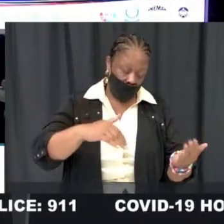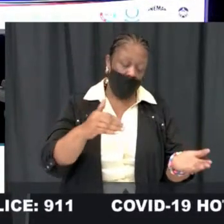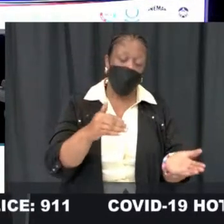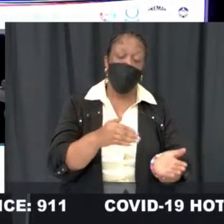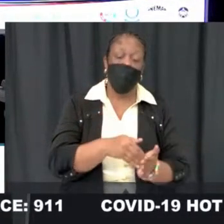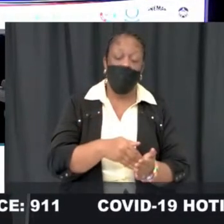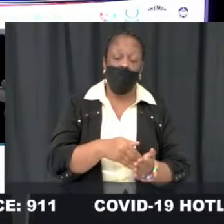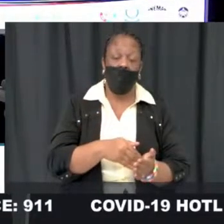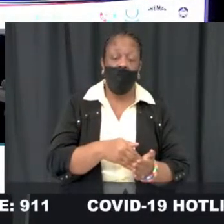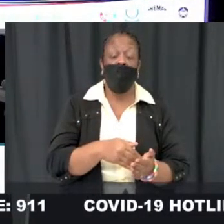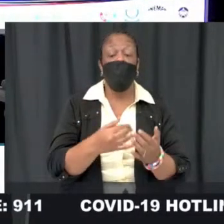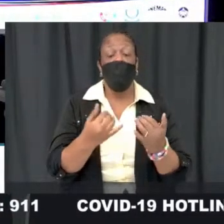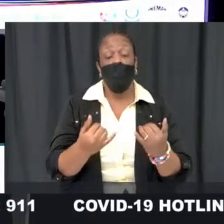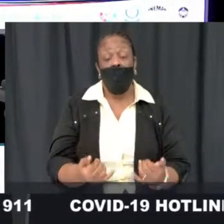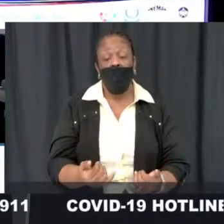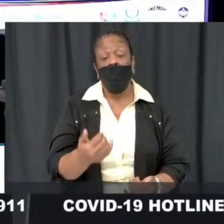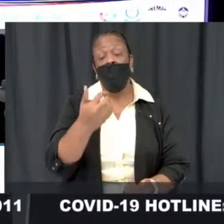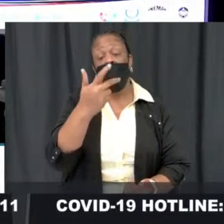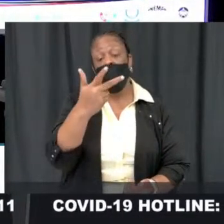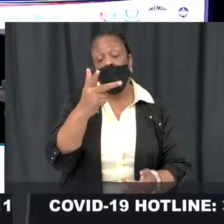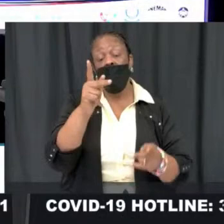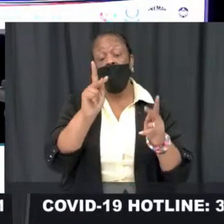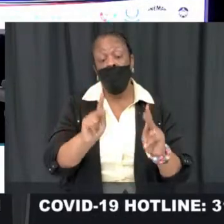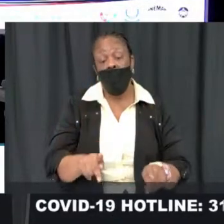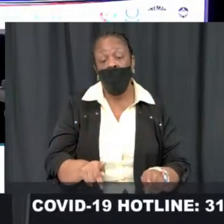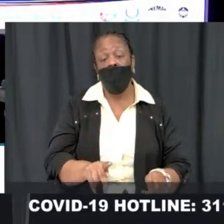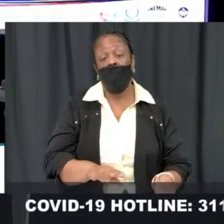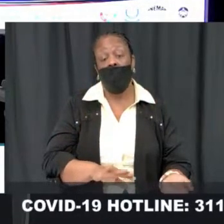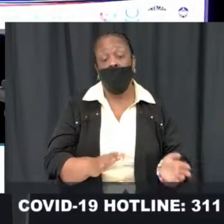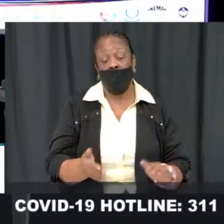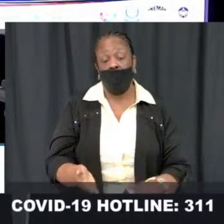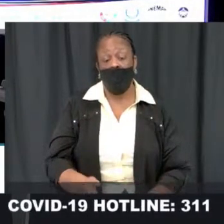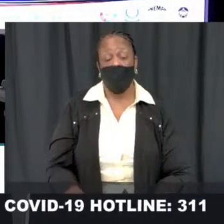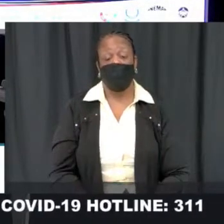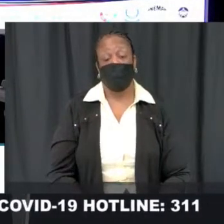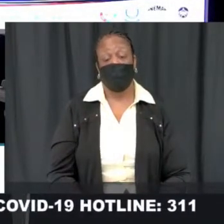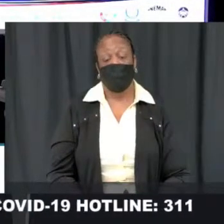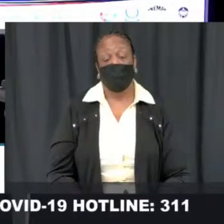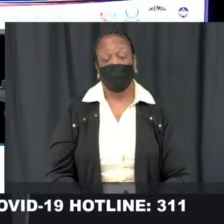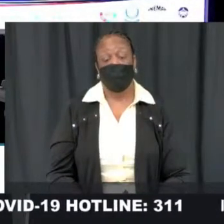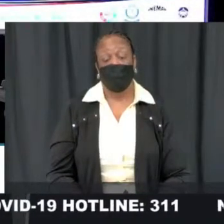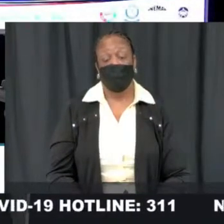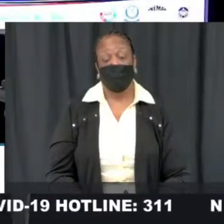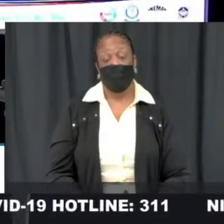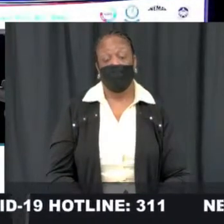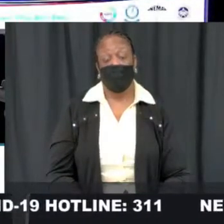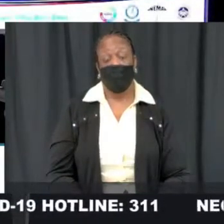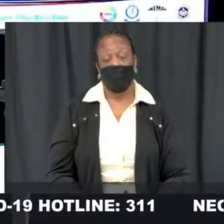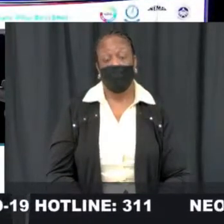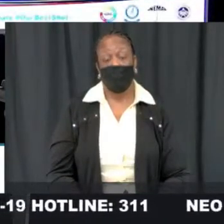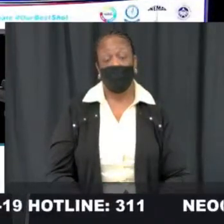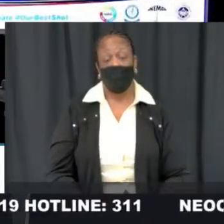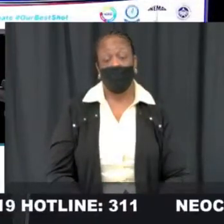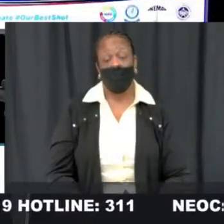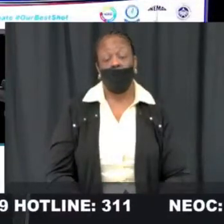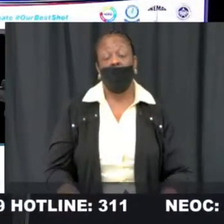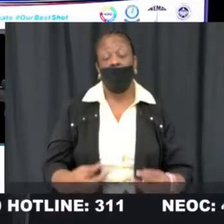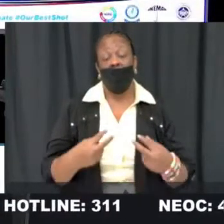3 citizens, and we have said 1 was too many for us to lose. We have lost